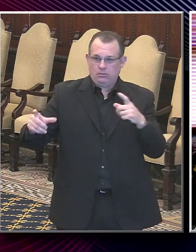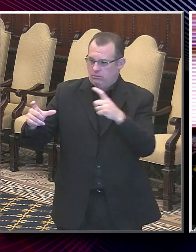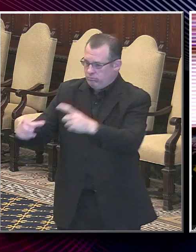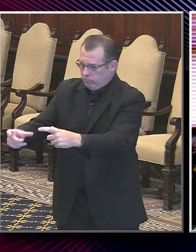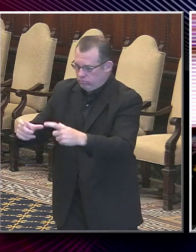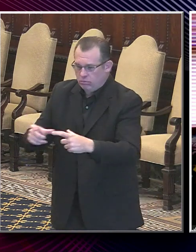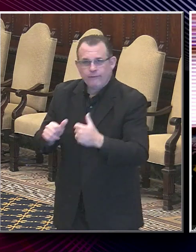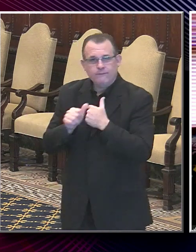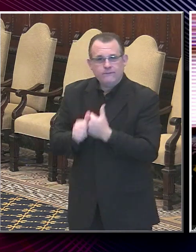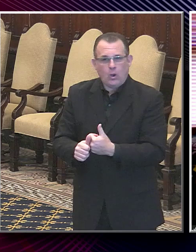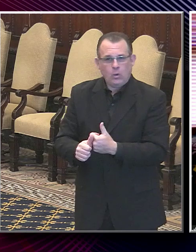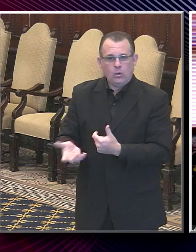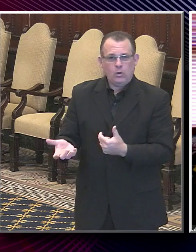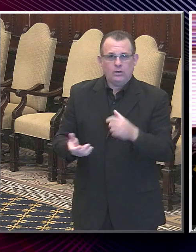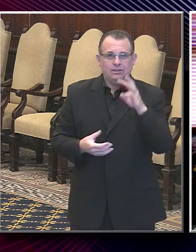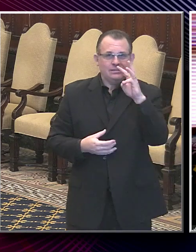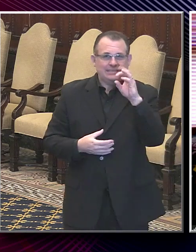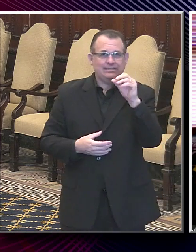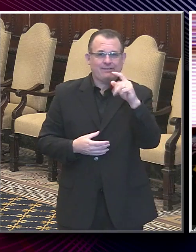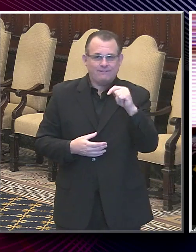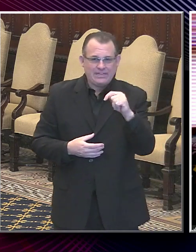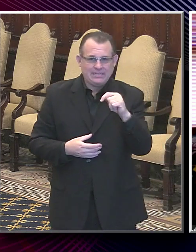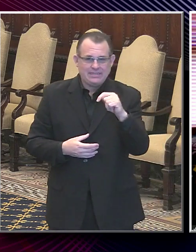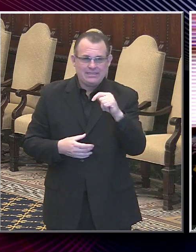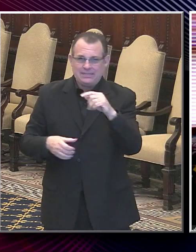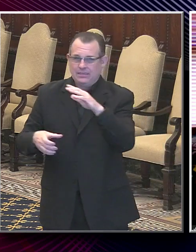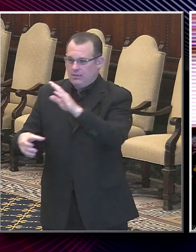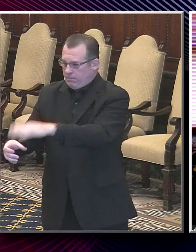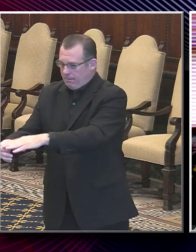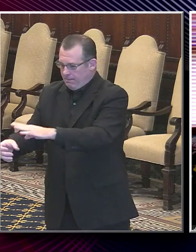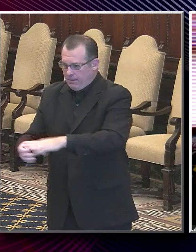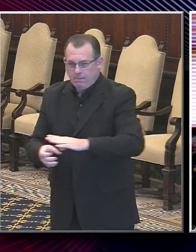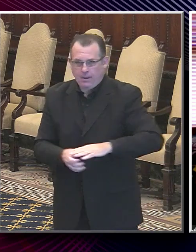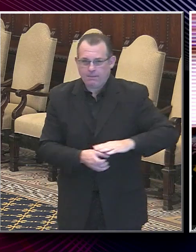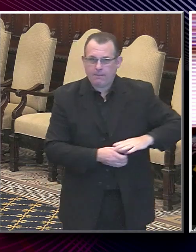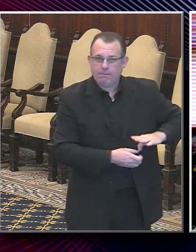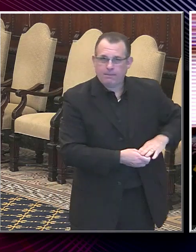feet apart. Yeah, I mean, it's not going to be fun, but it has to happen.